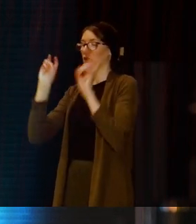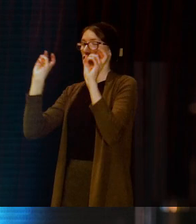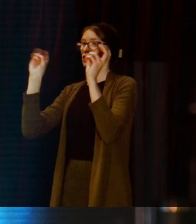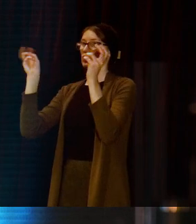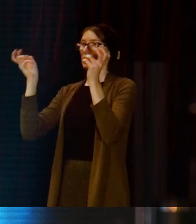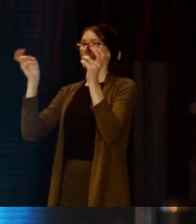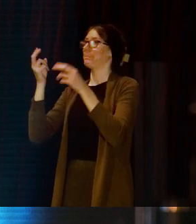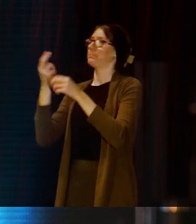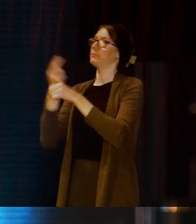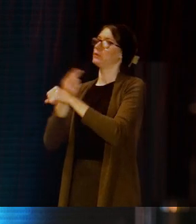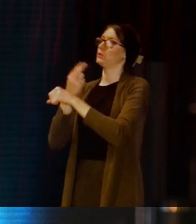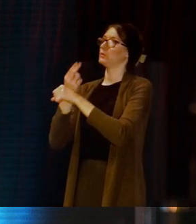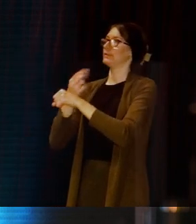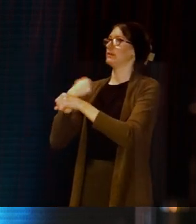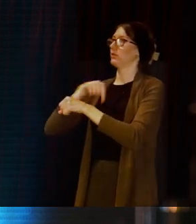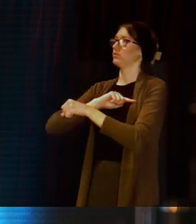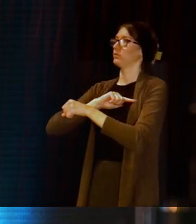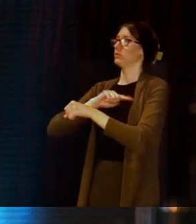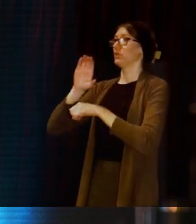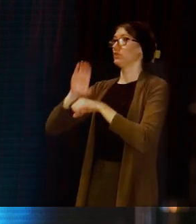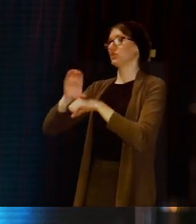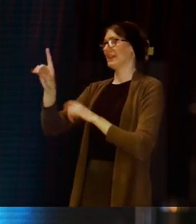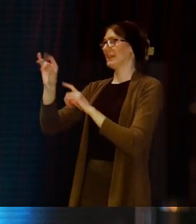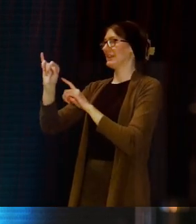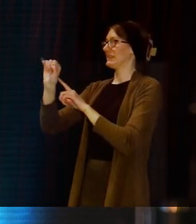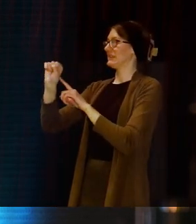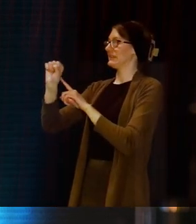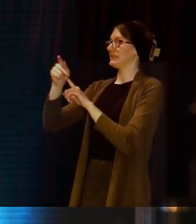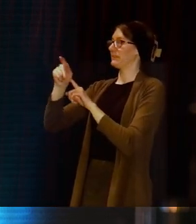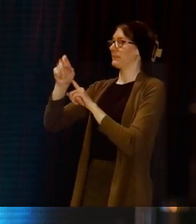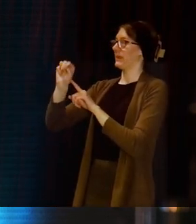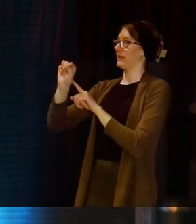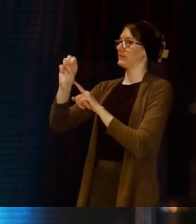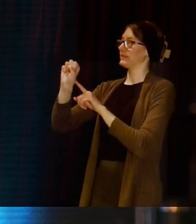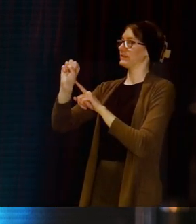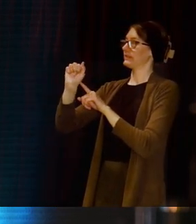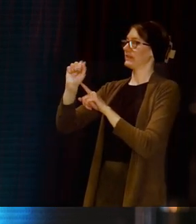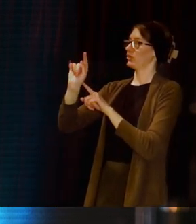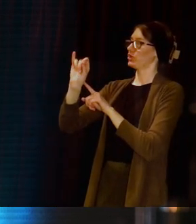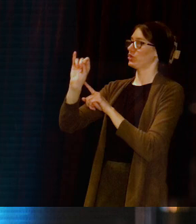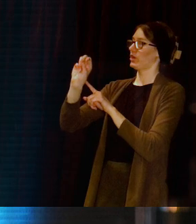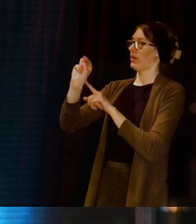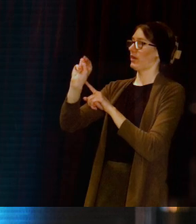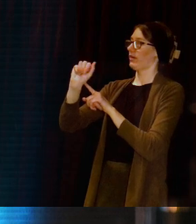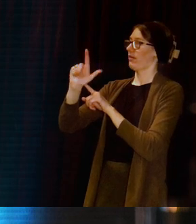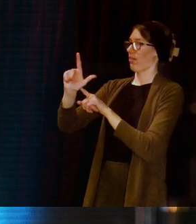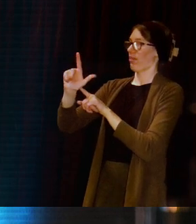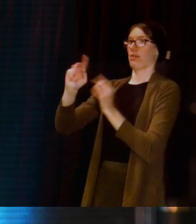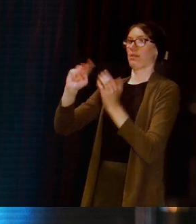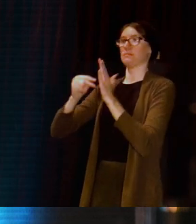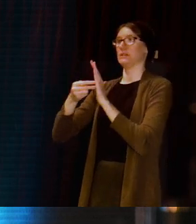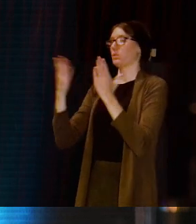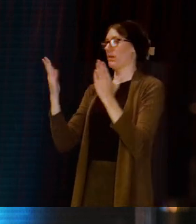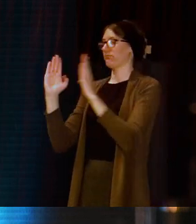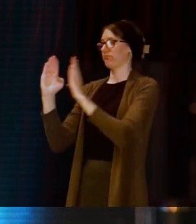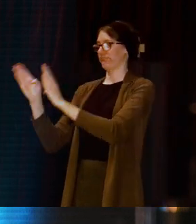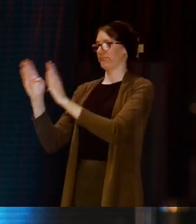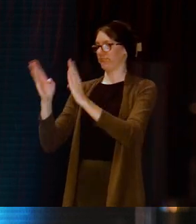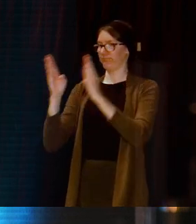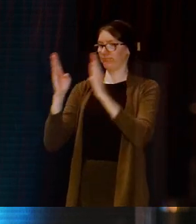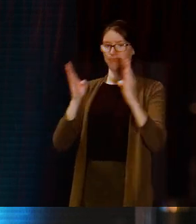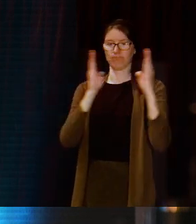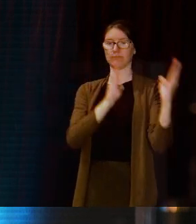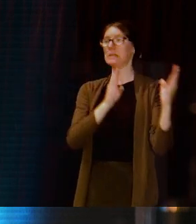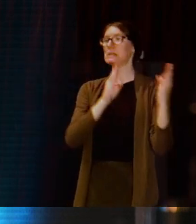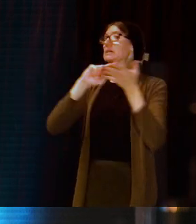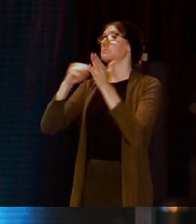term that is used about us as a church. We are called dispensational. What do I mean when I say we are dispensational? Well,